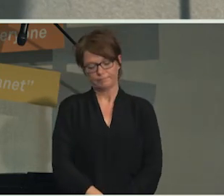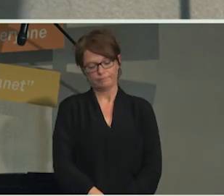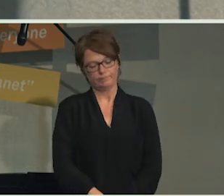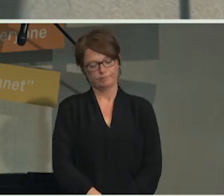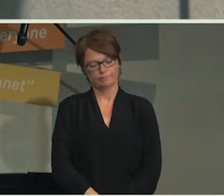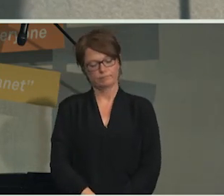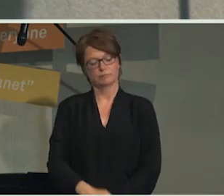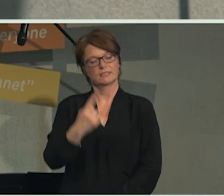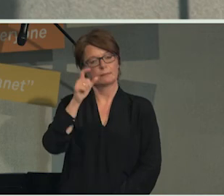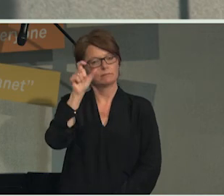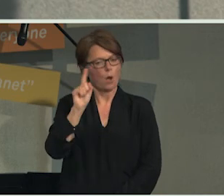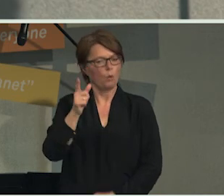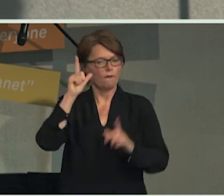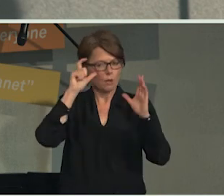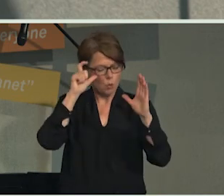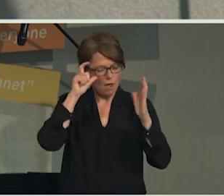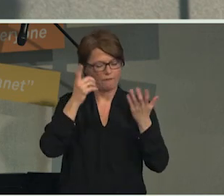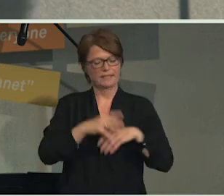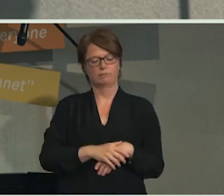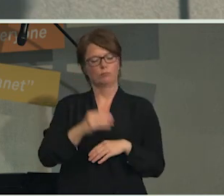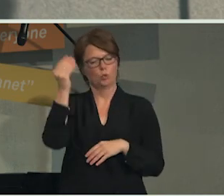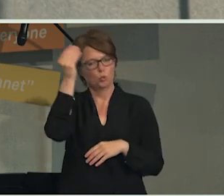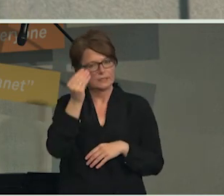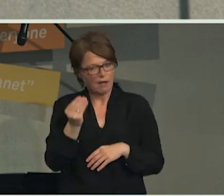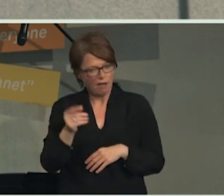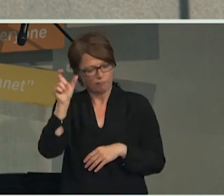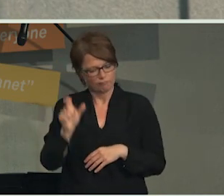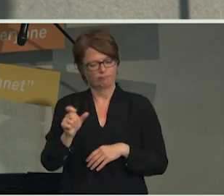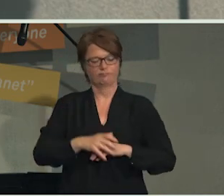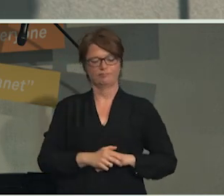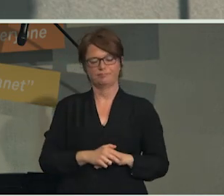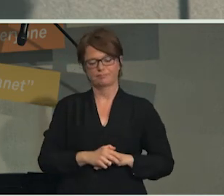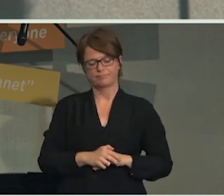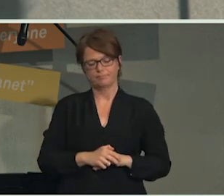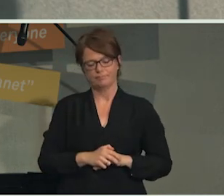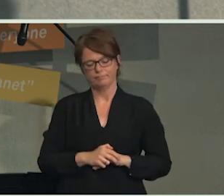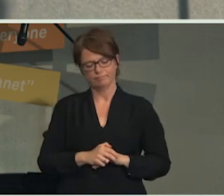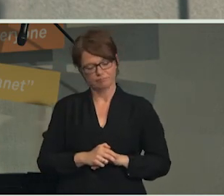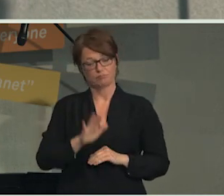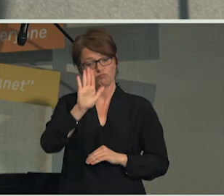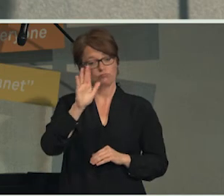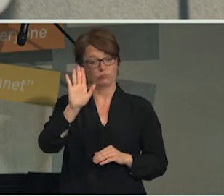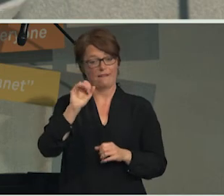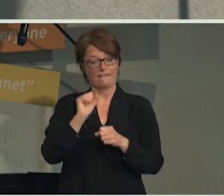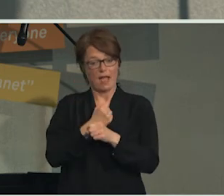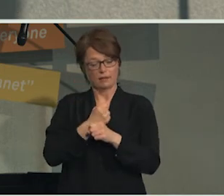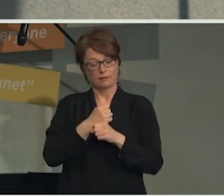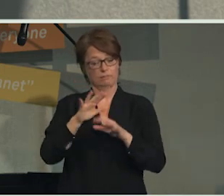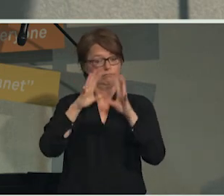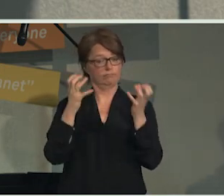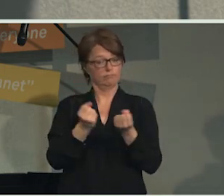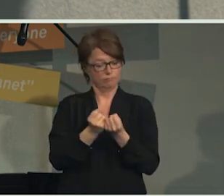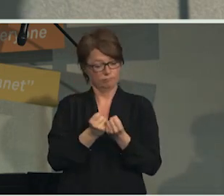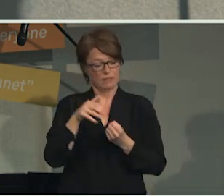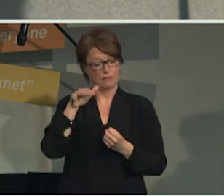selection of the Berlin Feminist Film Week. And when she's not busy directing and producing movies, she likes to record video for